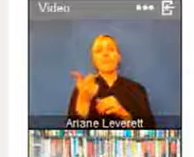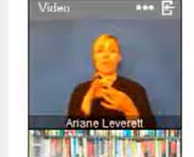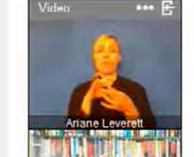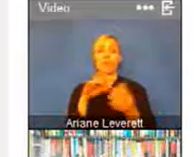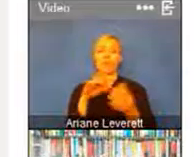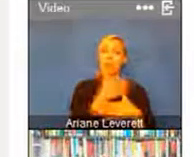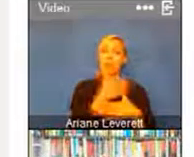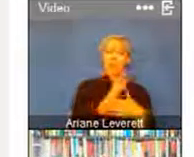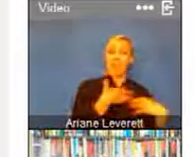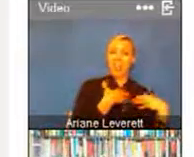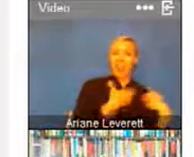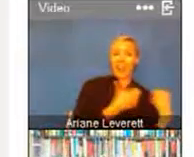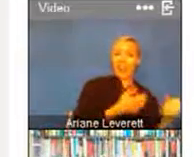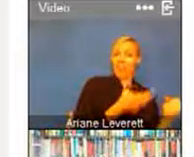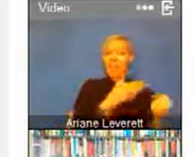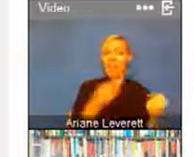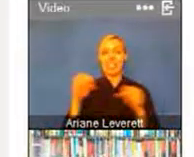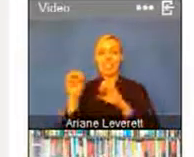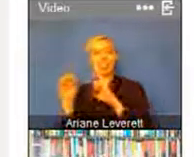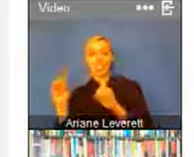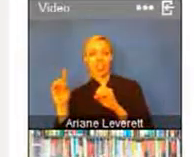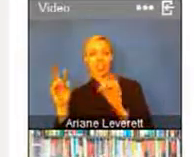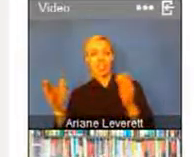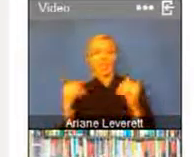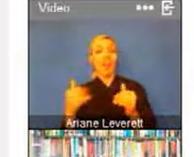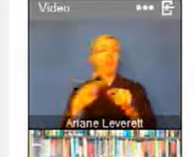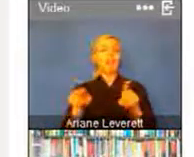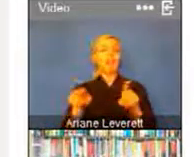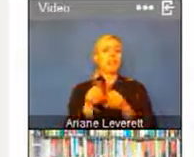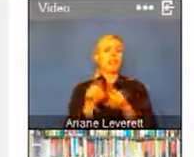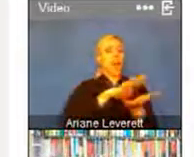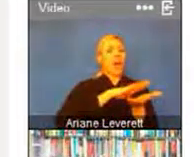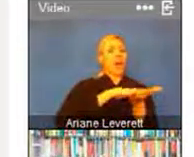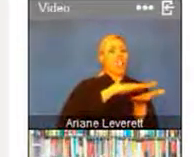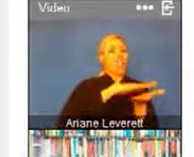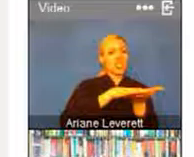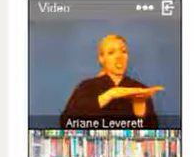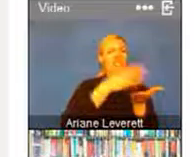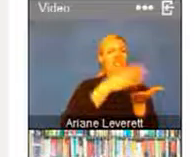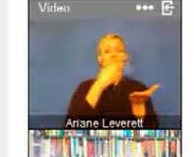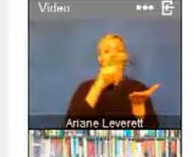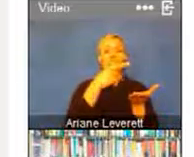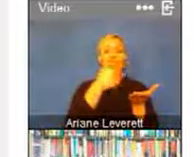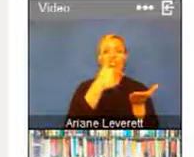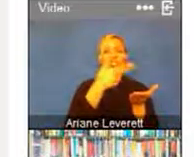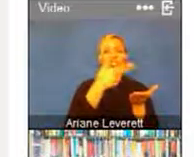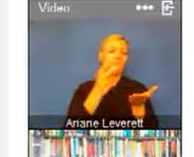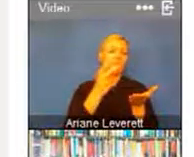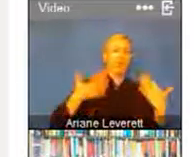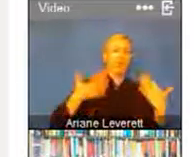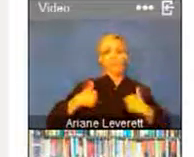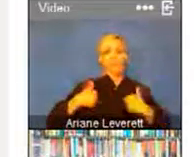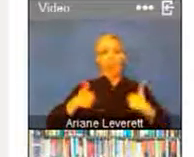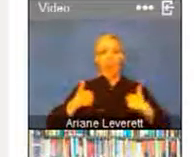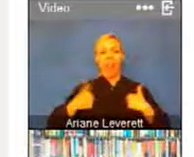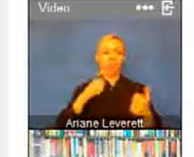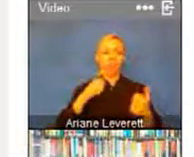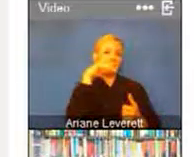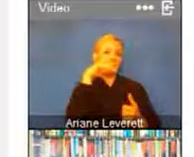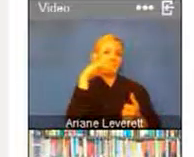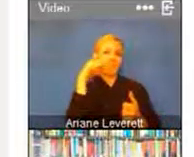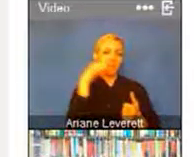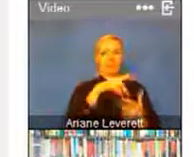within early childhood education and development cooperation. There's one very interesting meta-analysis of Rao and